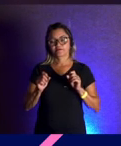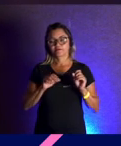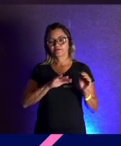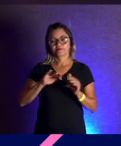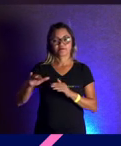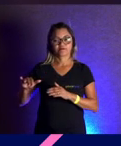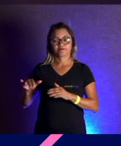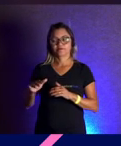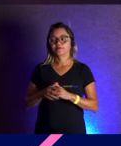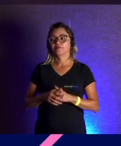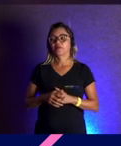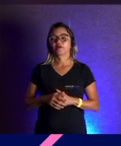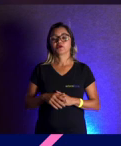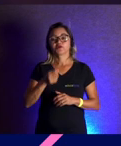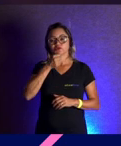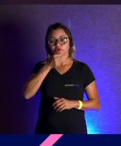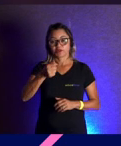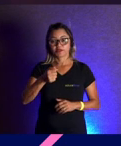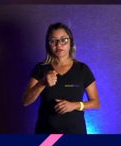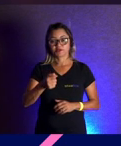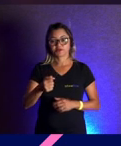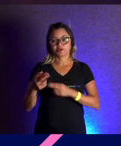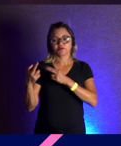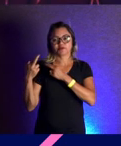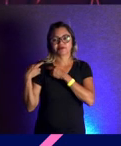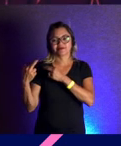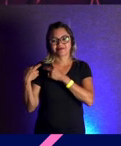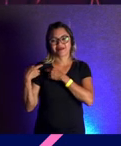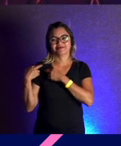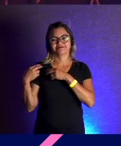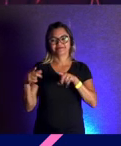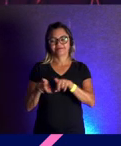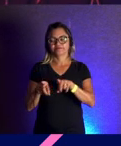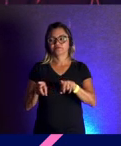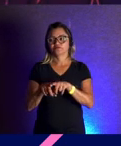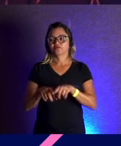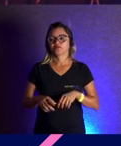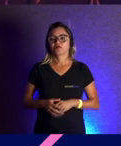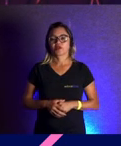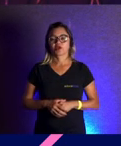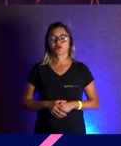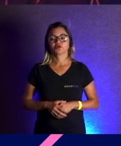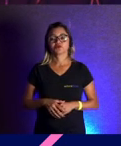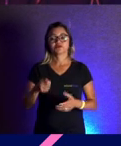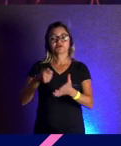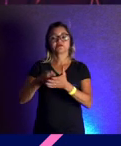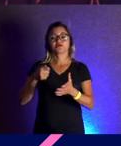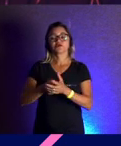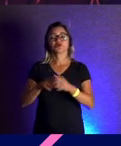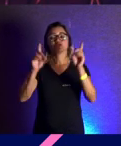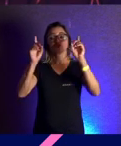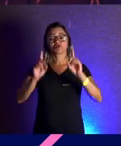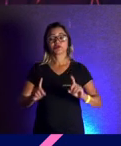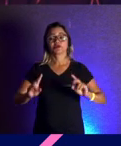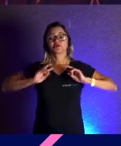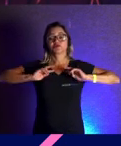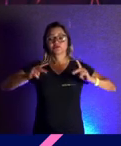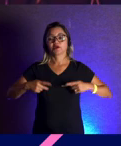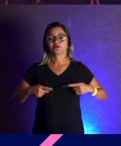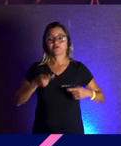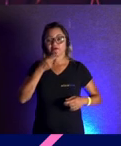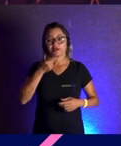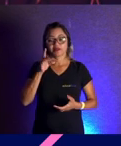Journalists have the same responsibility that humanists have at the time. You have to tell the truth. Okay? So you have all the